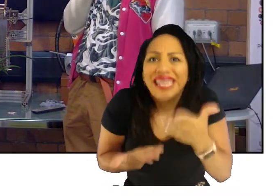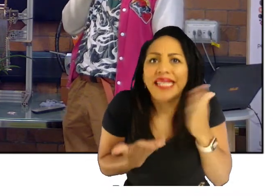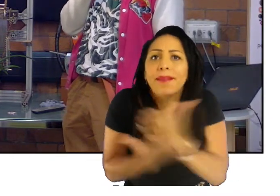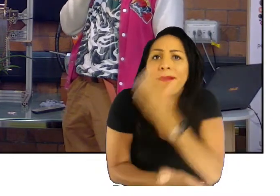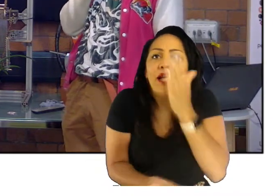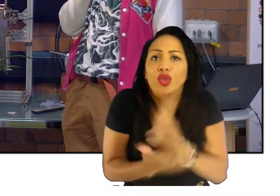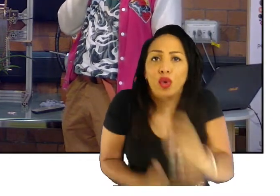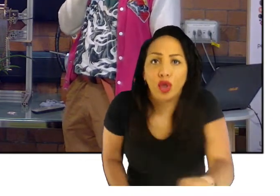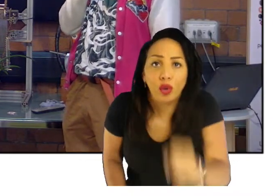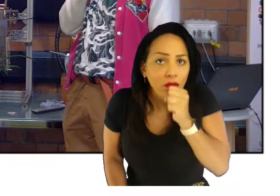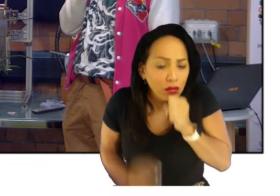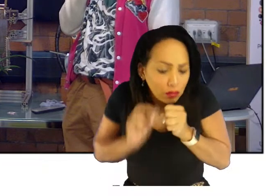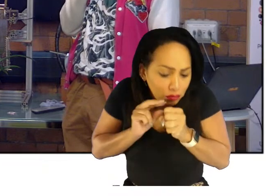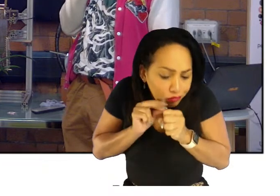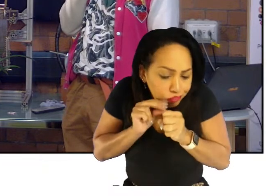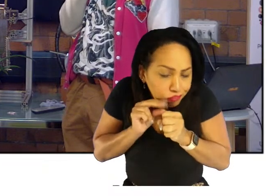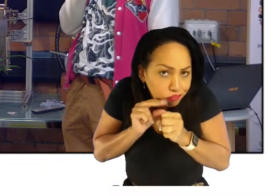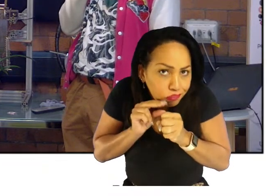is working.